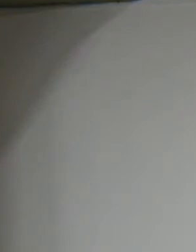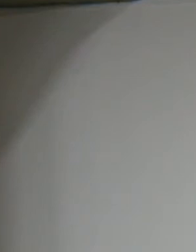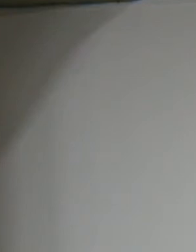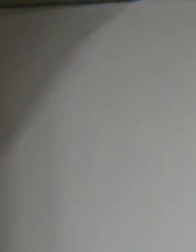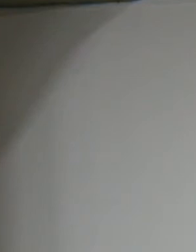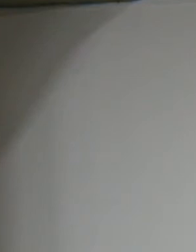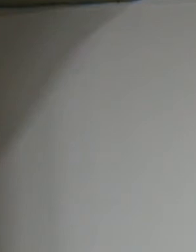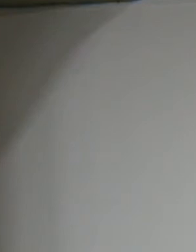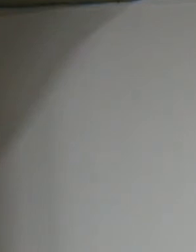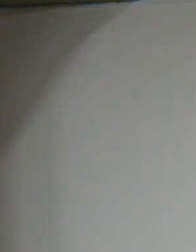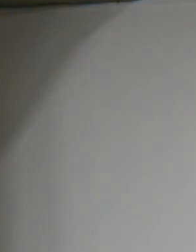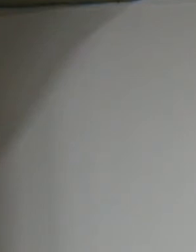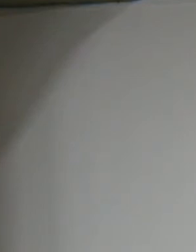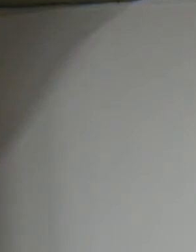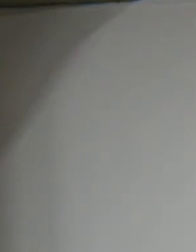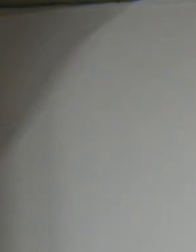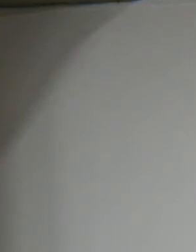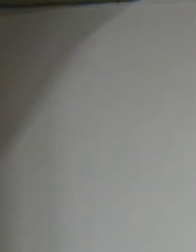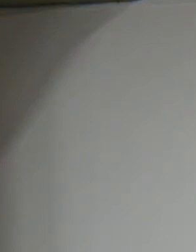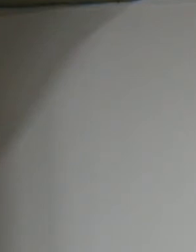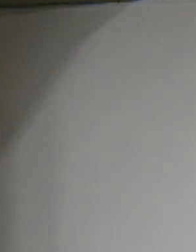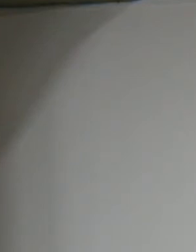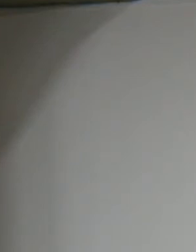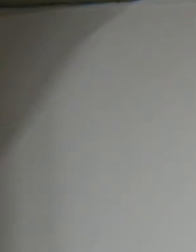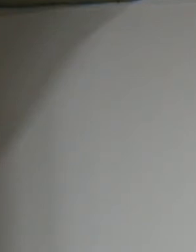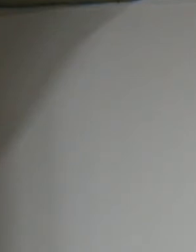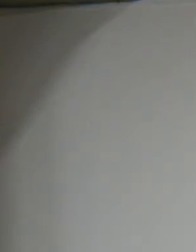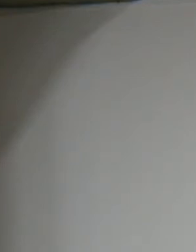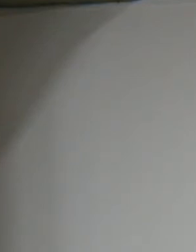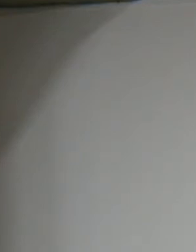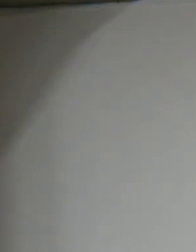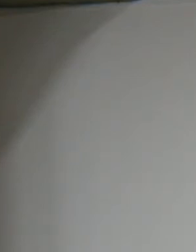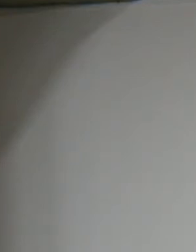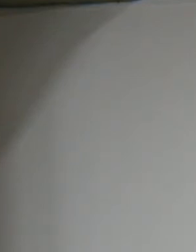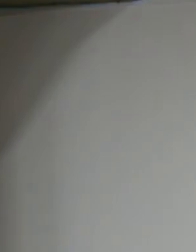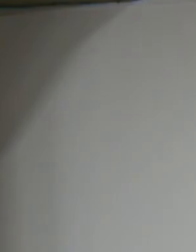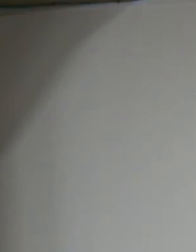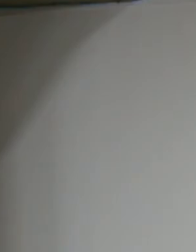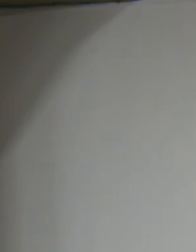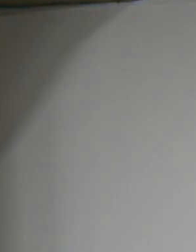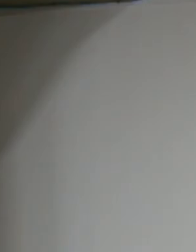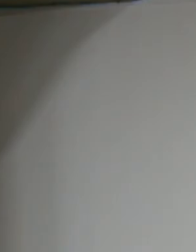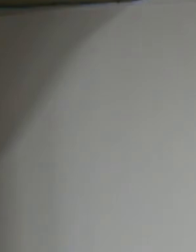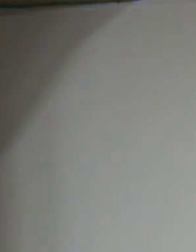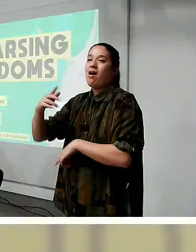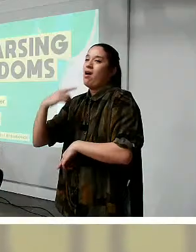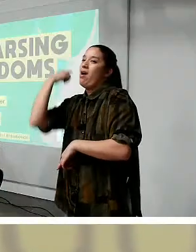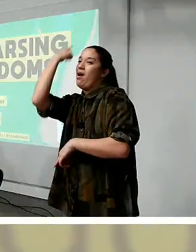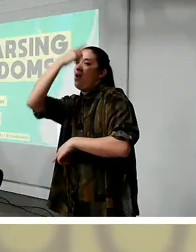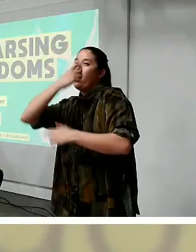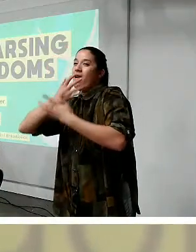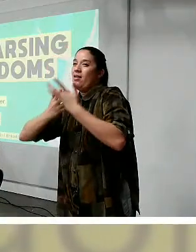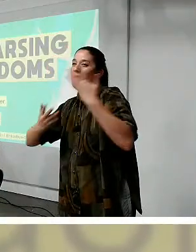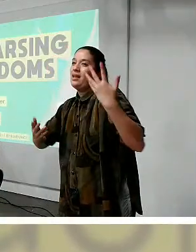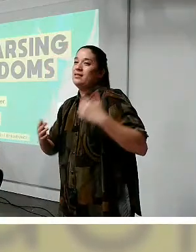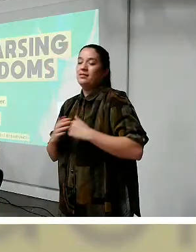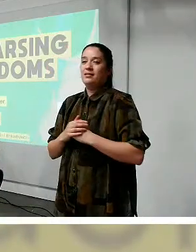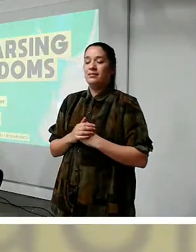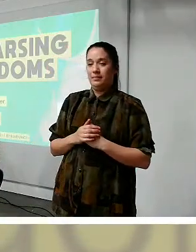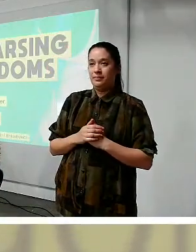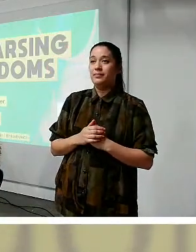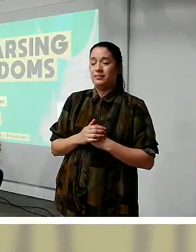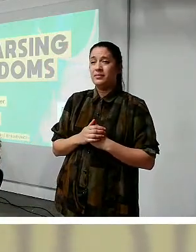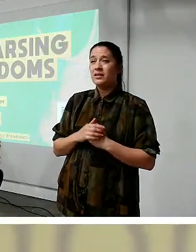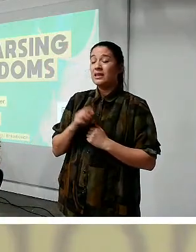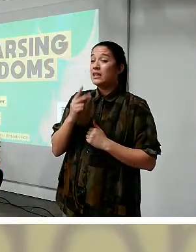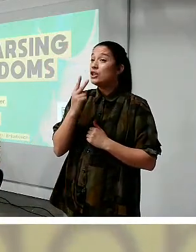diaspora aesthetics, cultures, and epistemologies. In 2021, she published A Heavy Non-Presence,